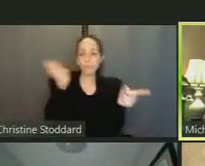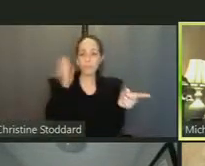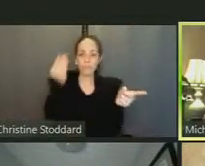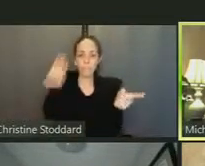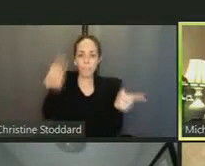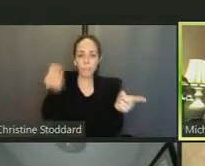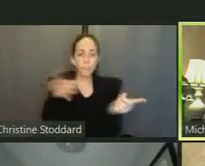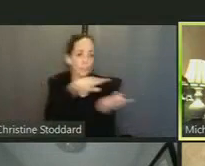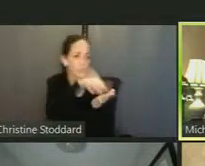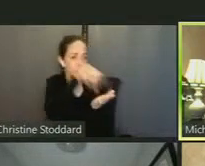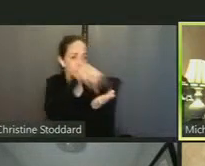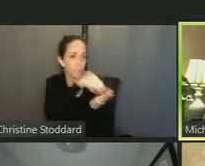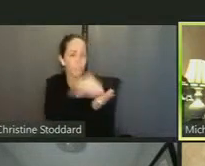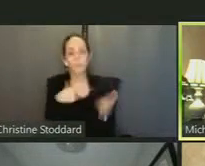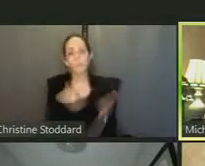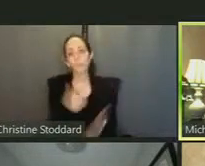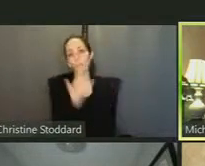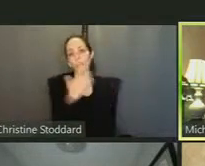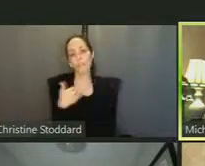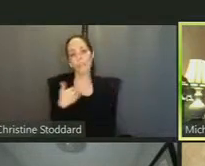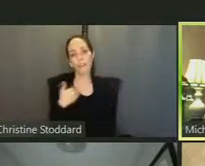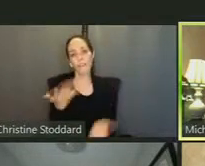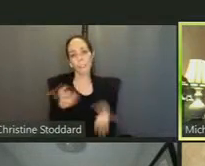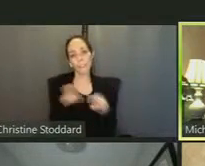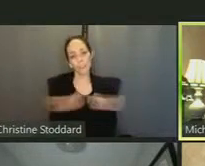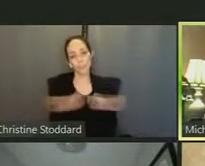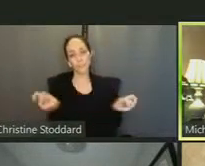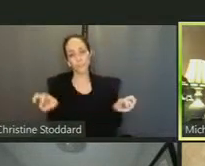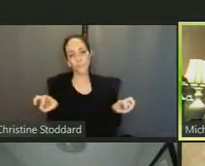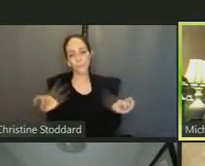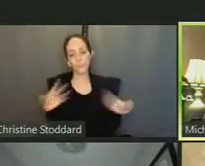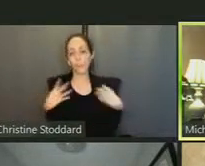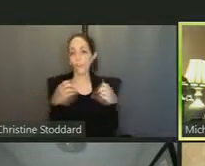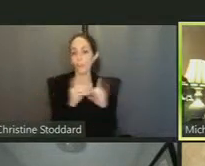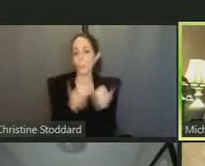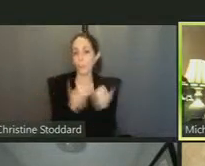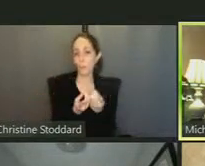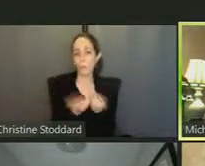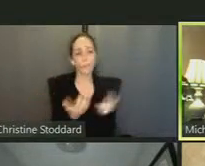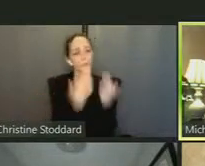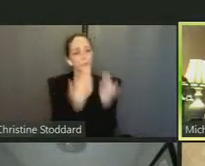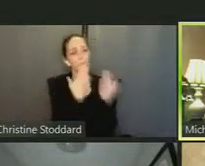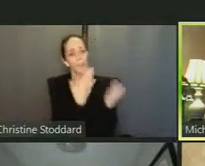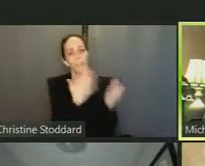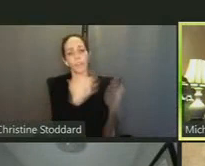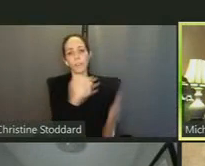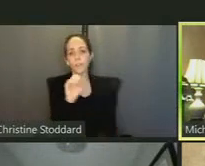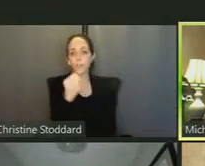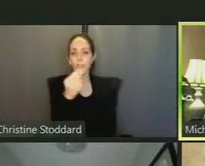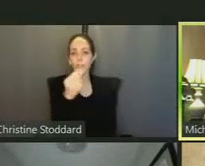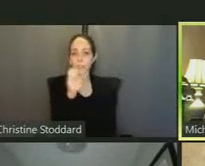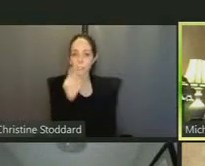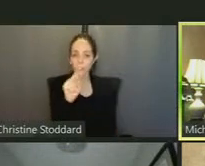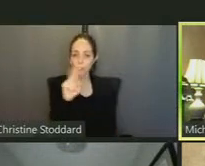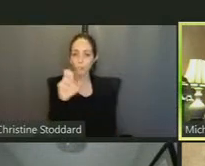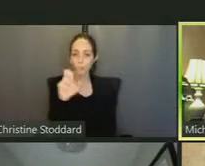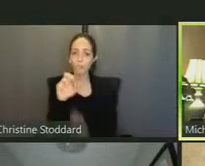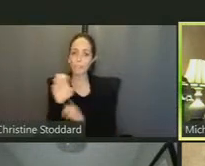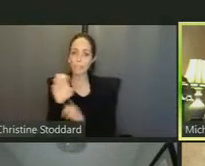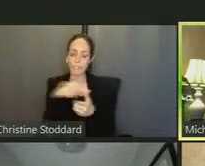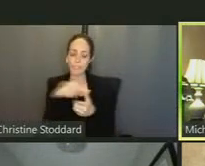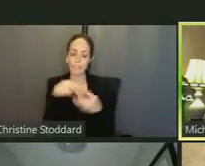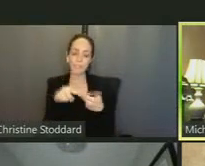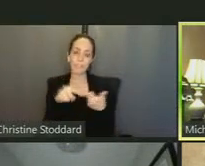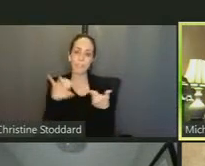lucky to have Multnomah County Health Department and the staff. I want to say thank you to Sharon Reese, Jonathan Garcia, and